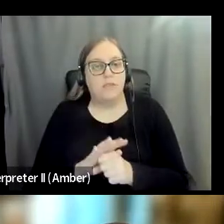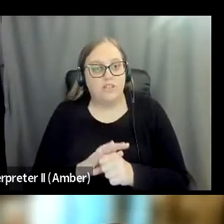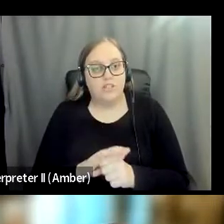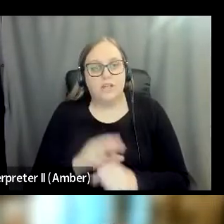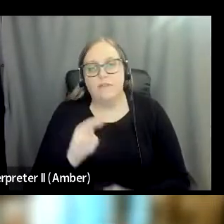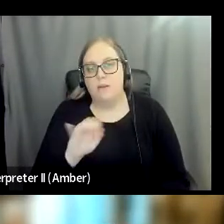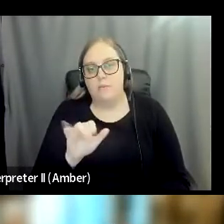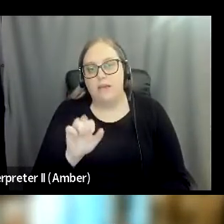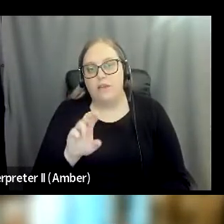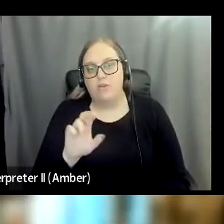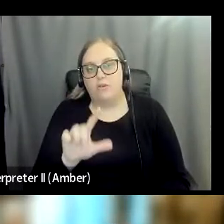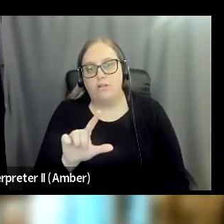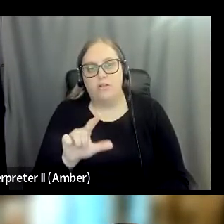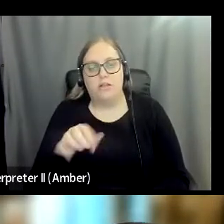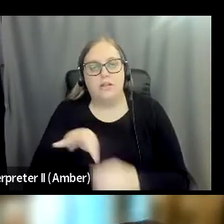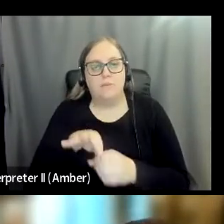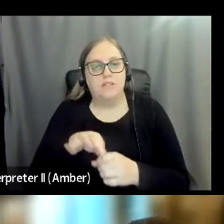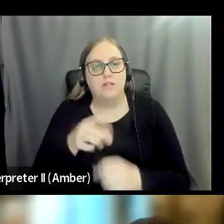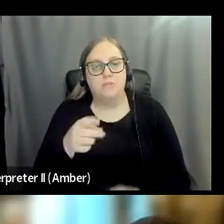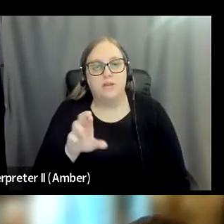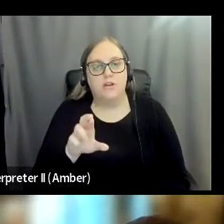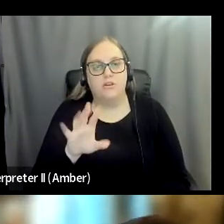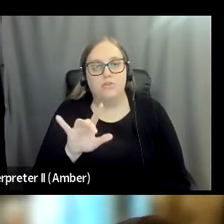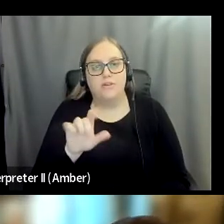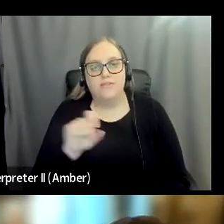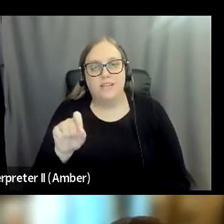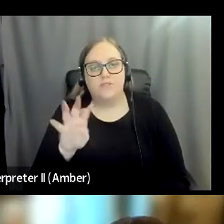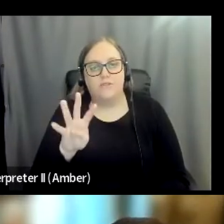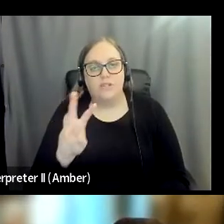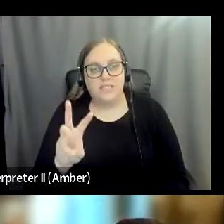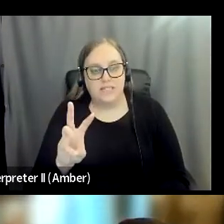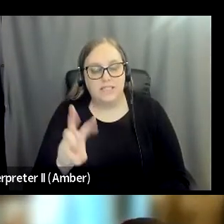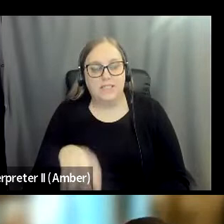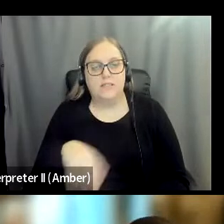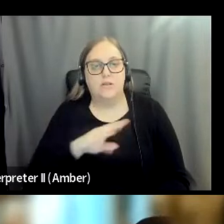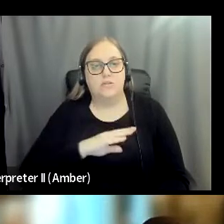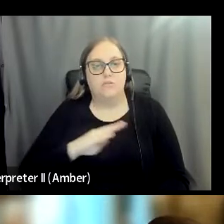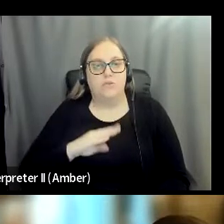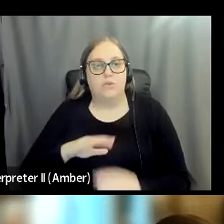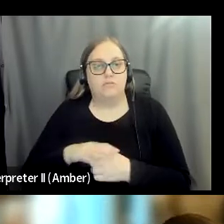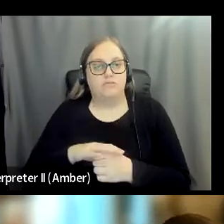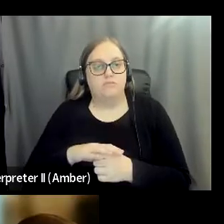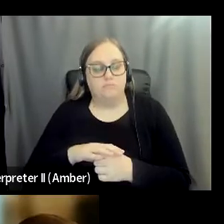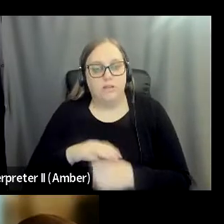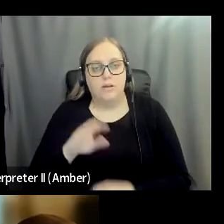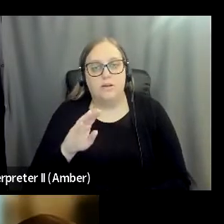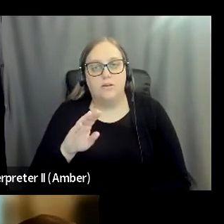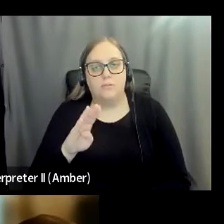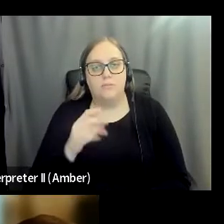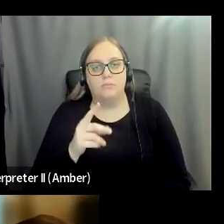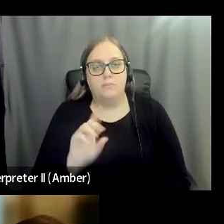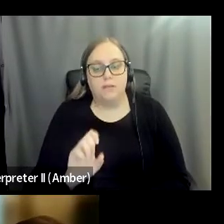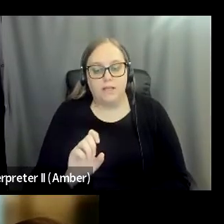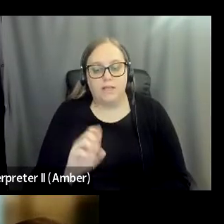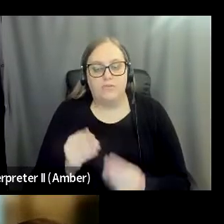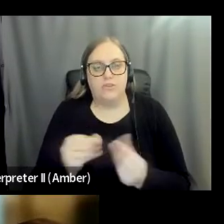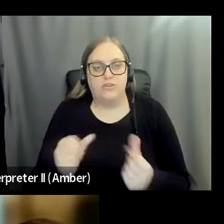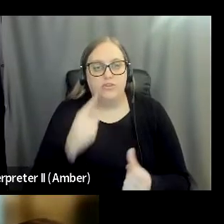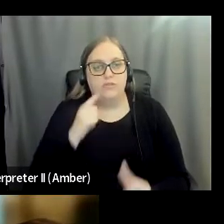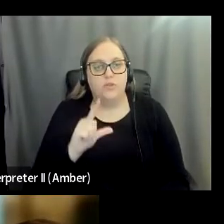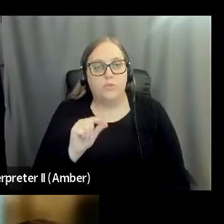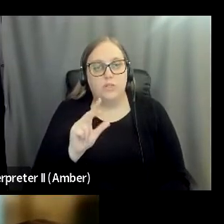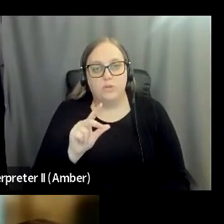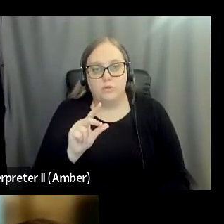mayoral nomination, and that's PR 25-486, Board of Zoning Adjustment Carl Blake Confirmation Resolution of